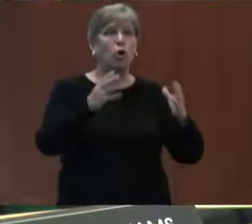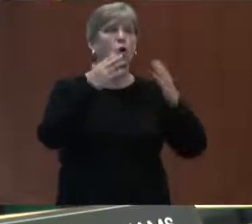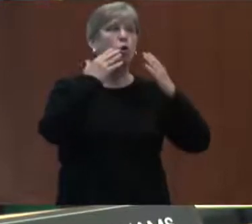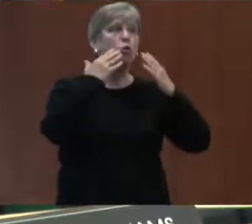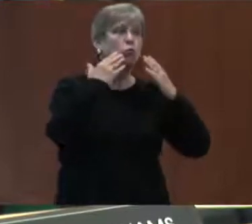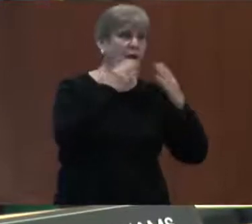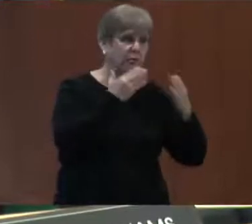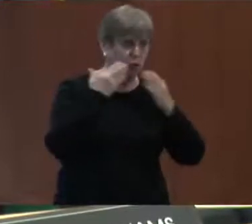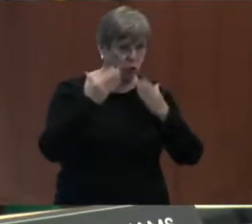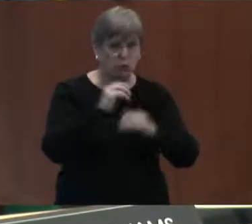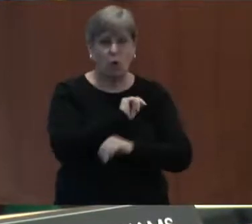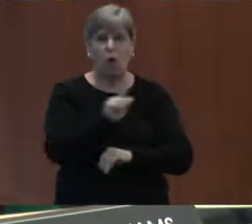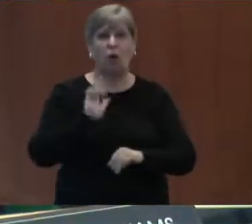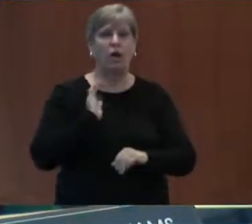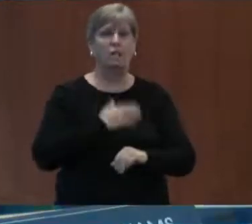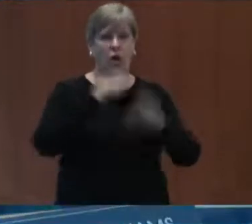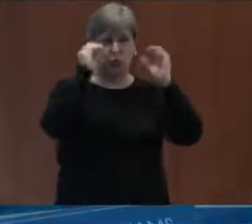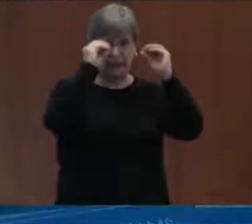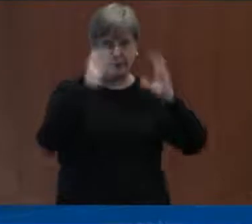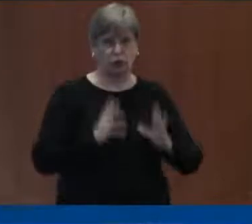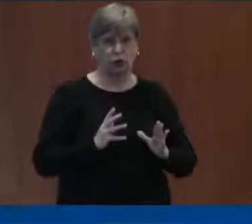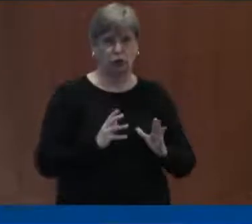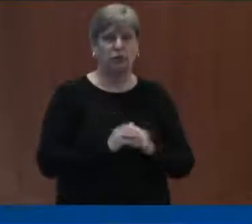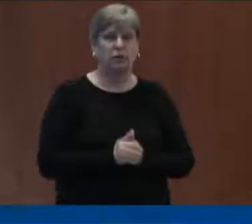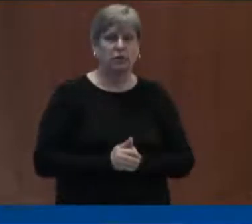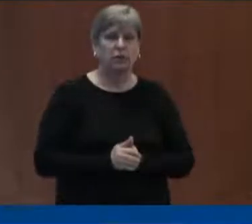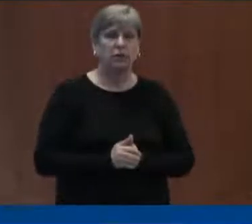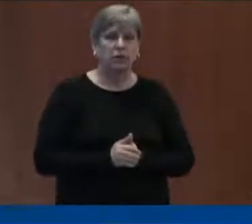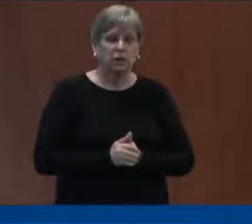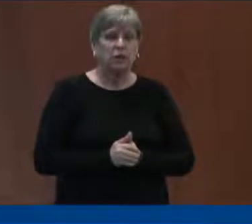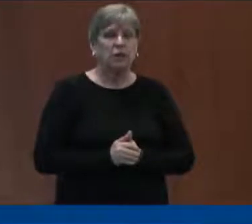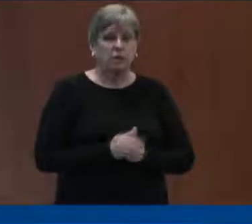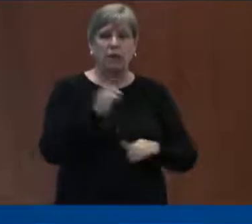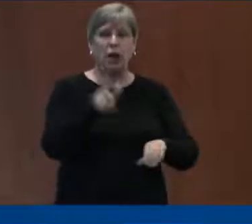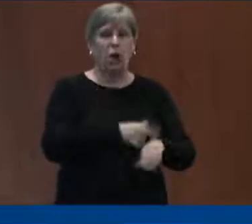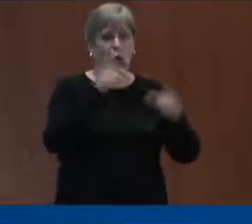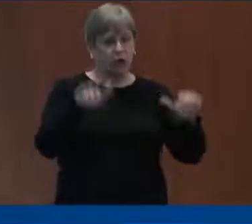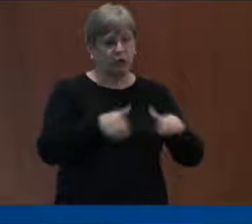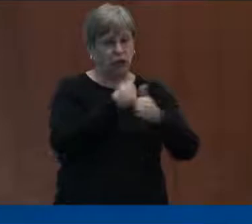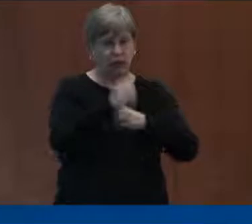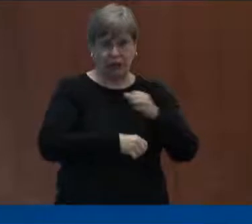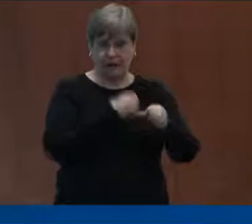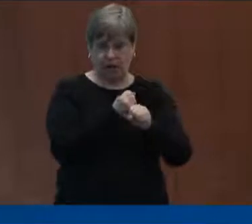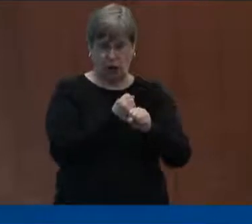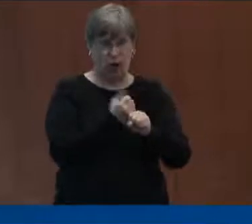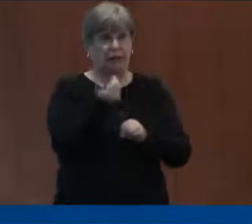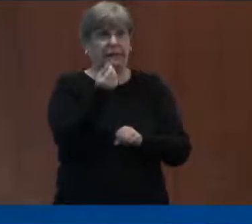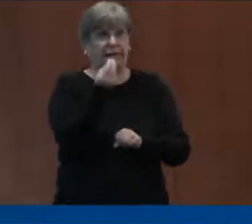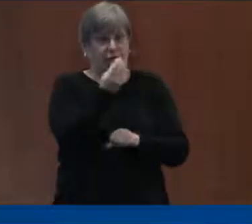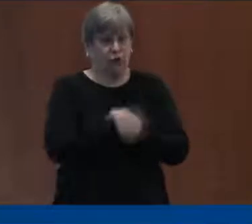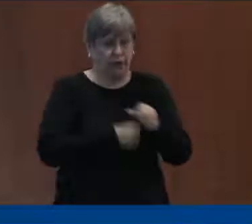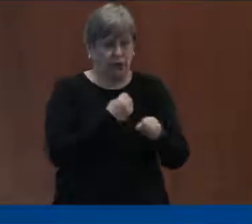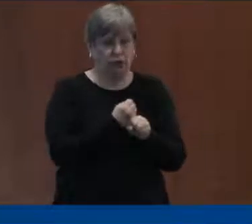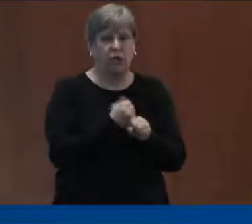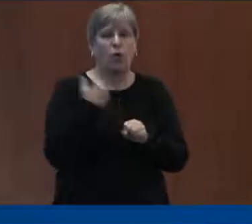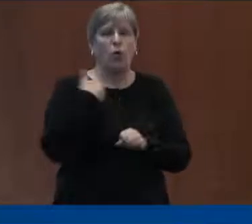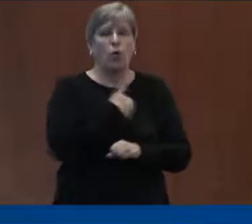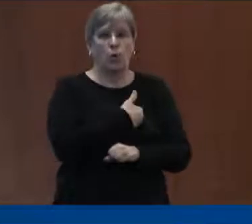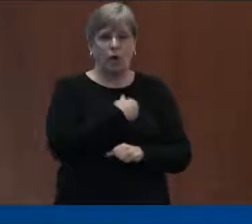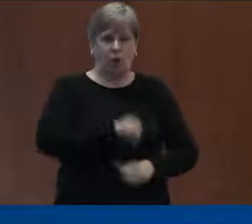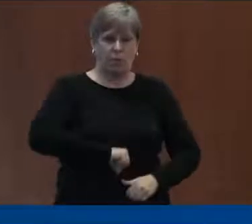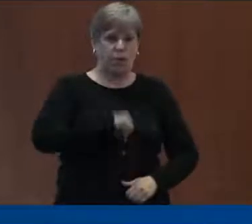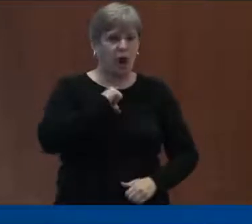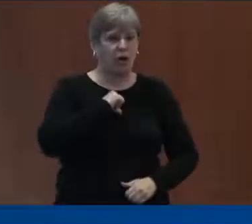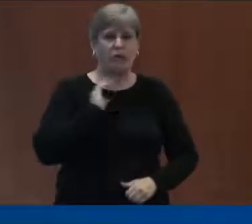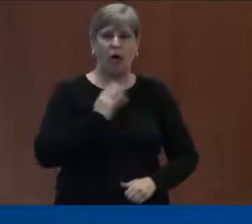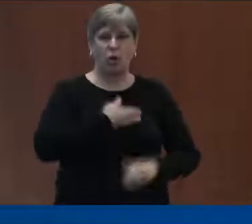of our teachers. It's been a long and challenging year, a long and challenging couple years. I'm very proud of our teaching staff,